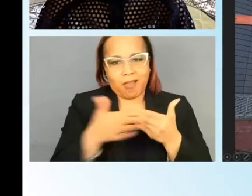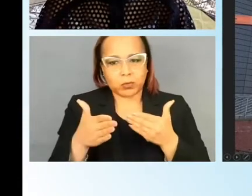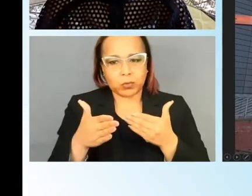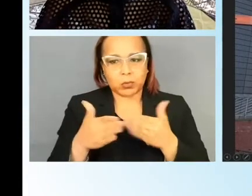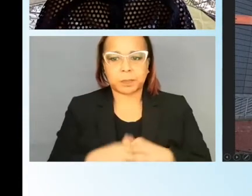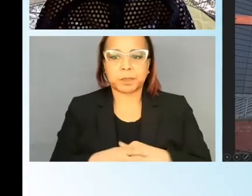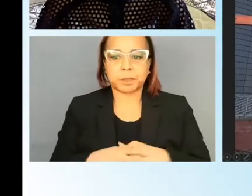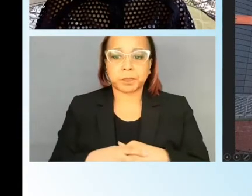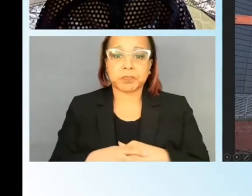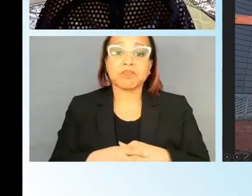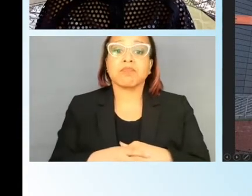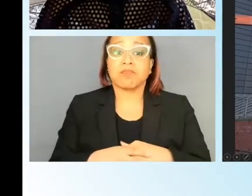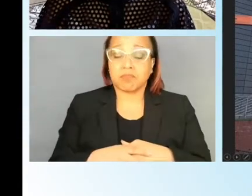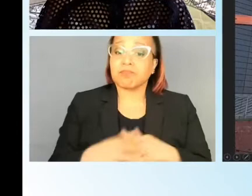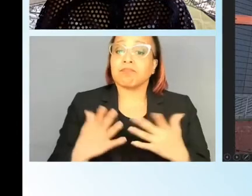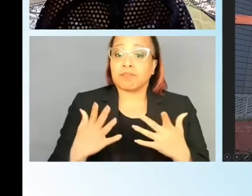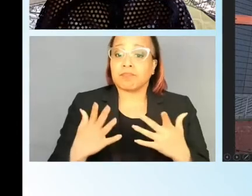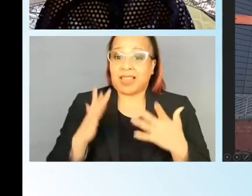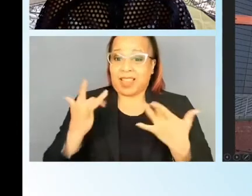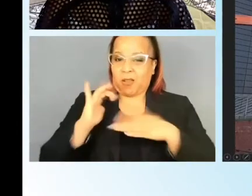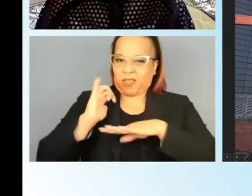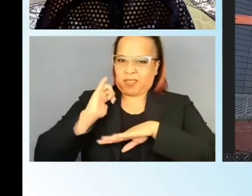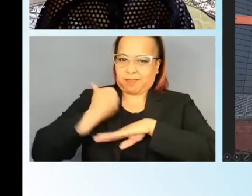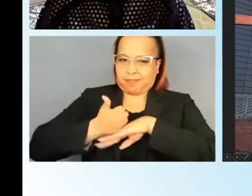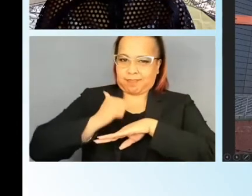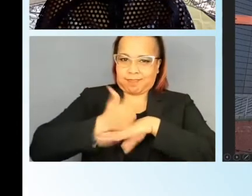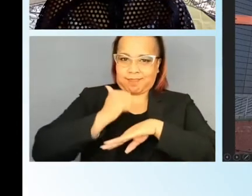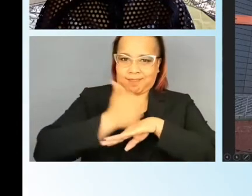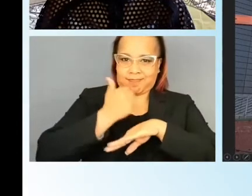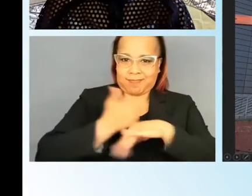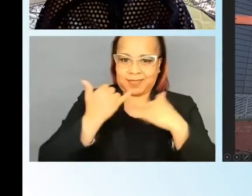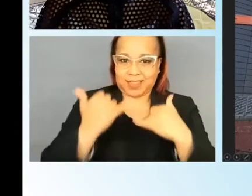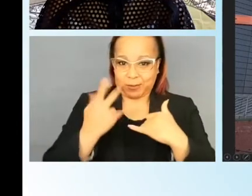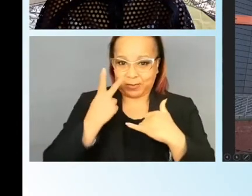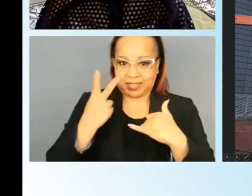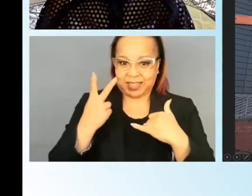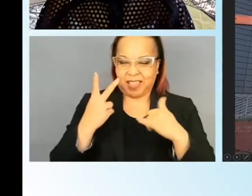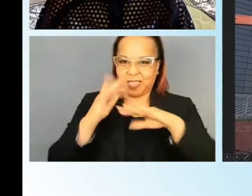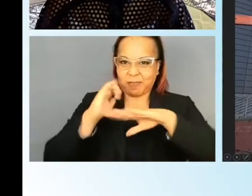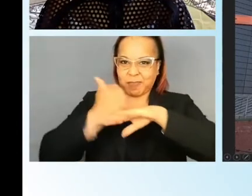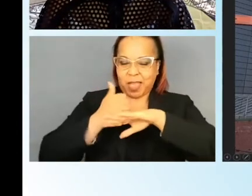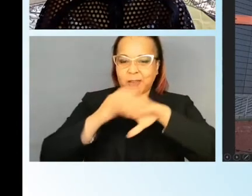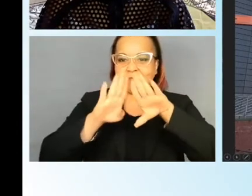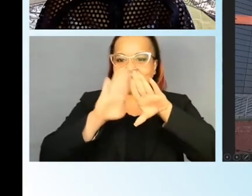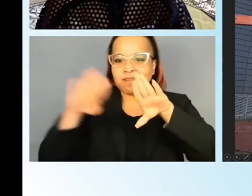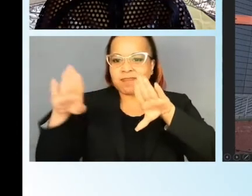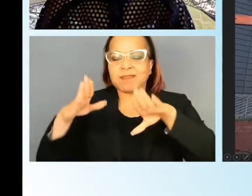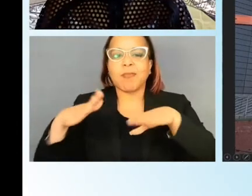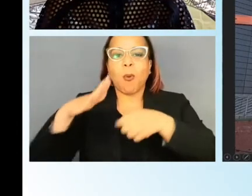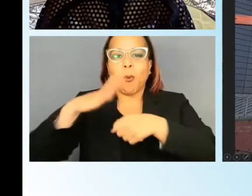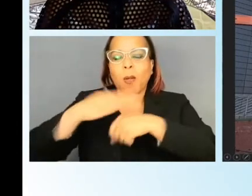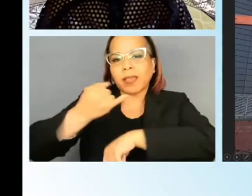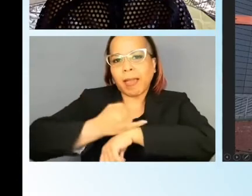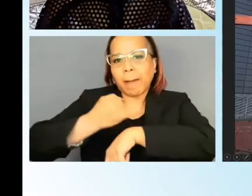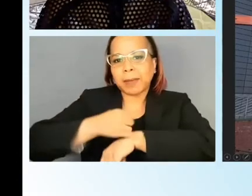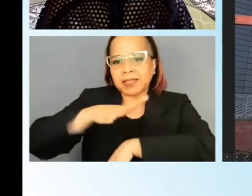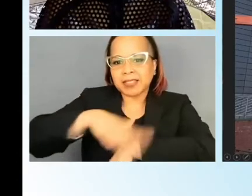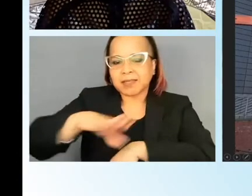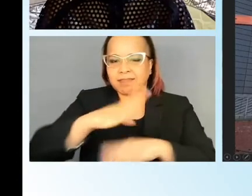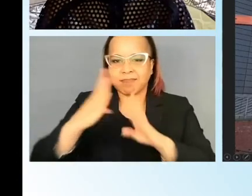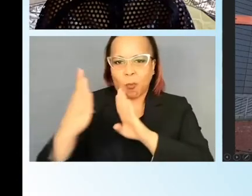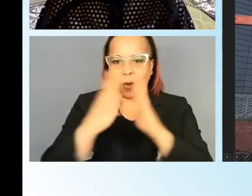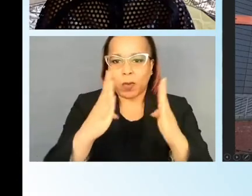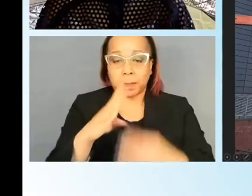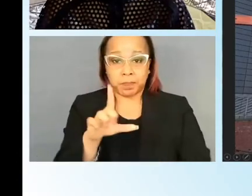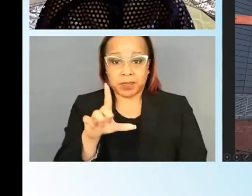They're going up as we speak. So here you can see the banners going up along walkways in the campus. The one on the left